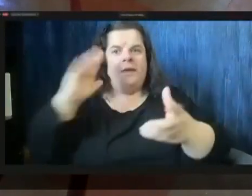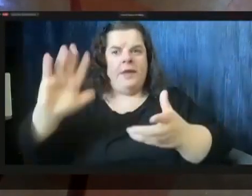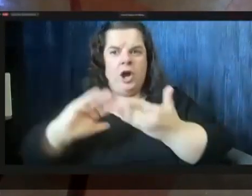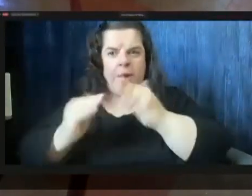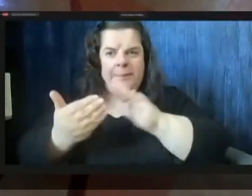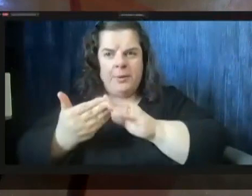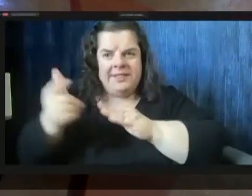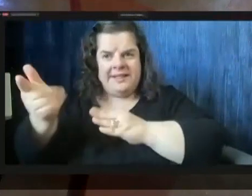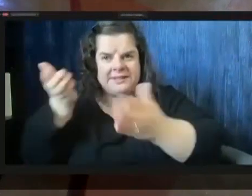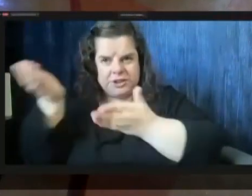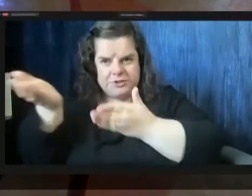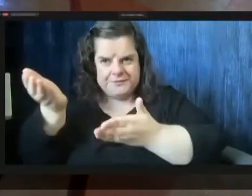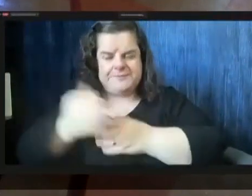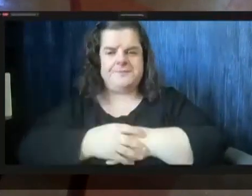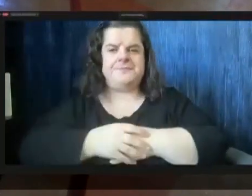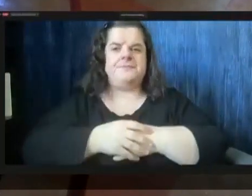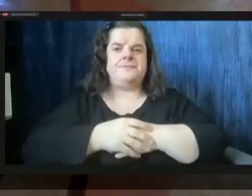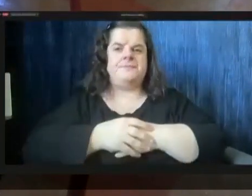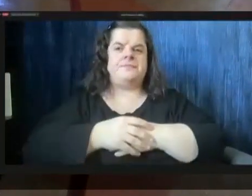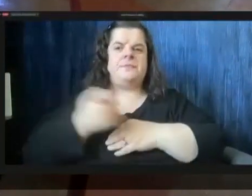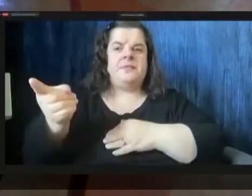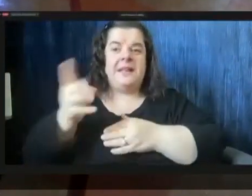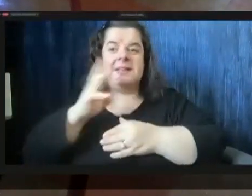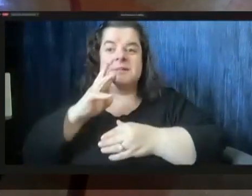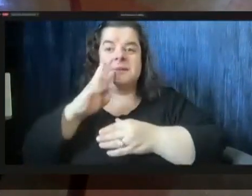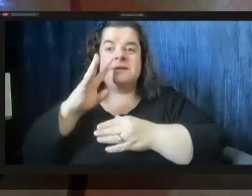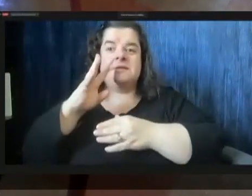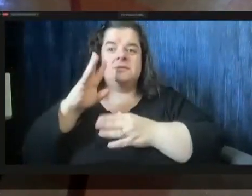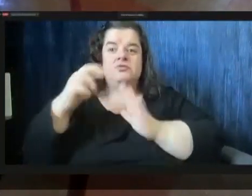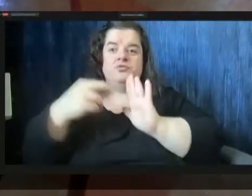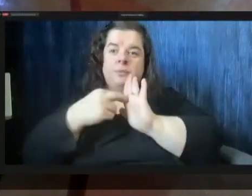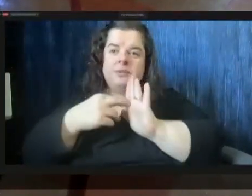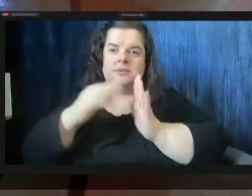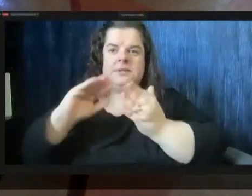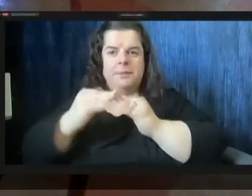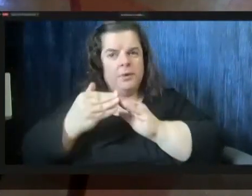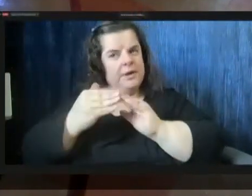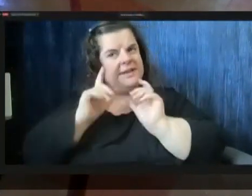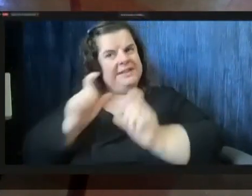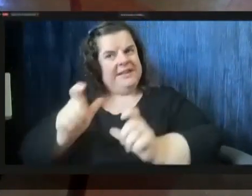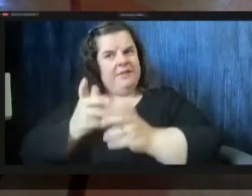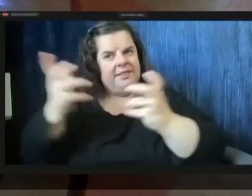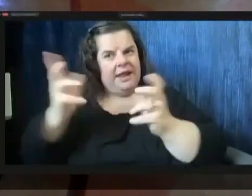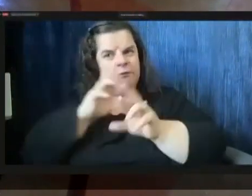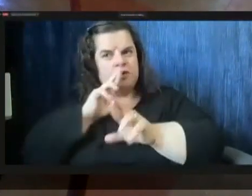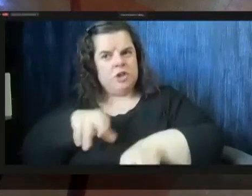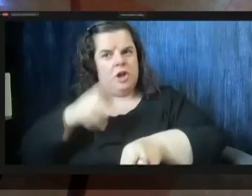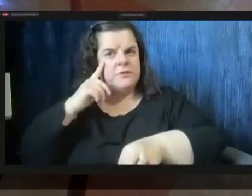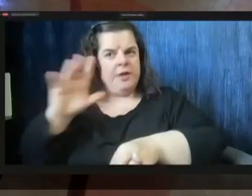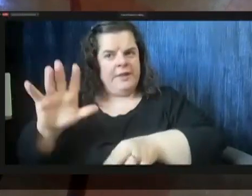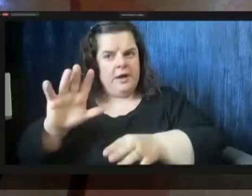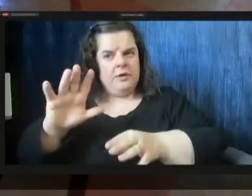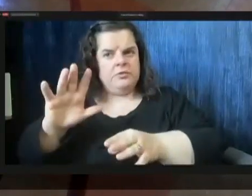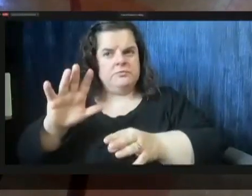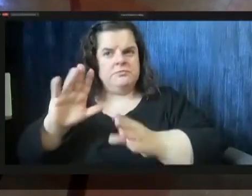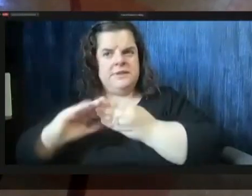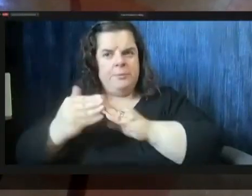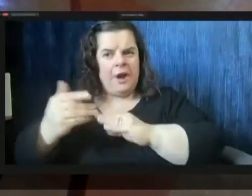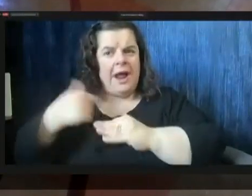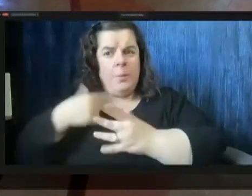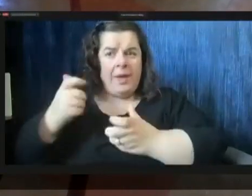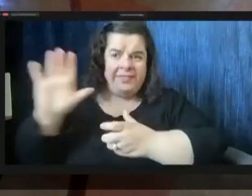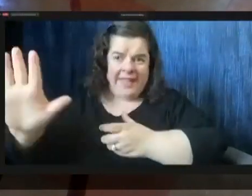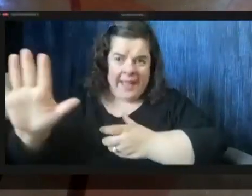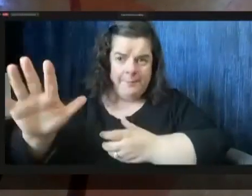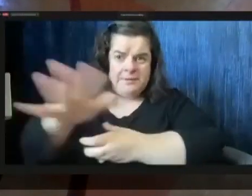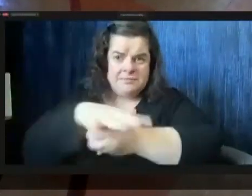that they speak for the community, and they deliver a lot of results for their neighborhoods. So I want to have them at the table, too. But